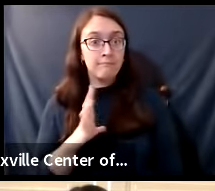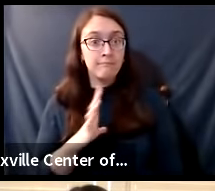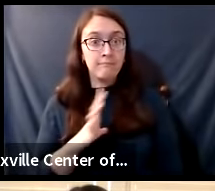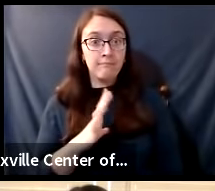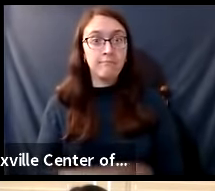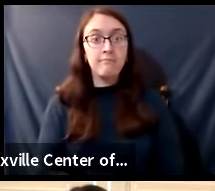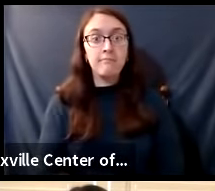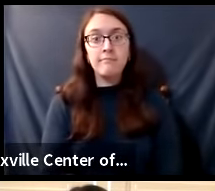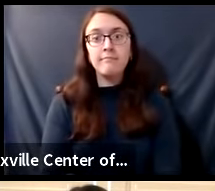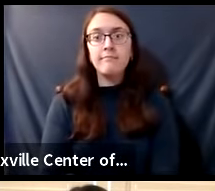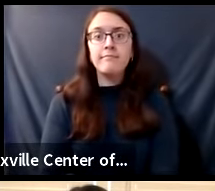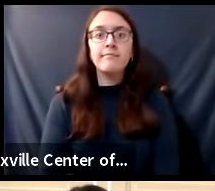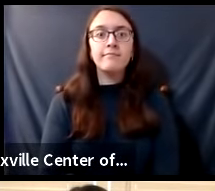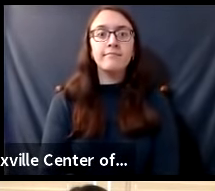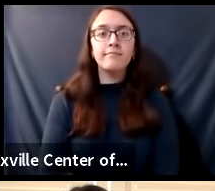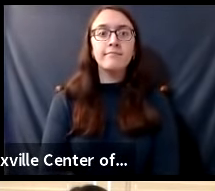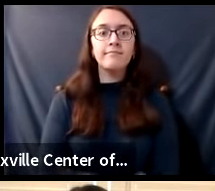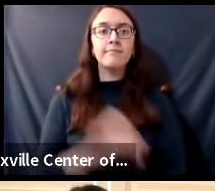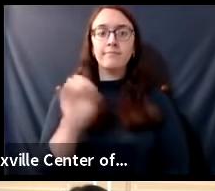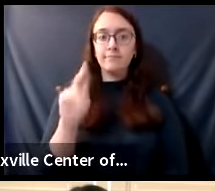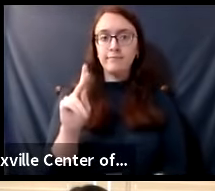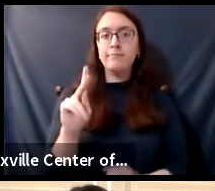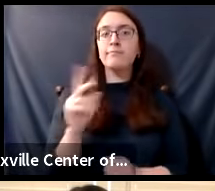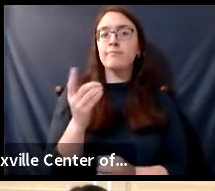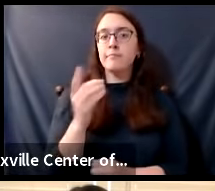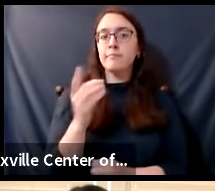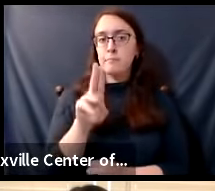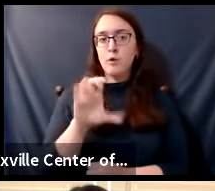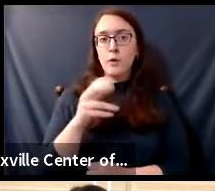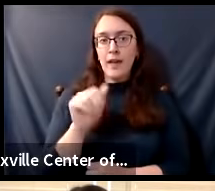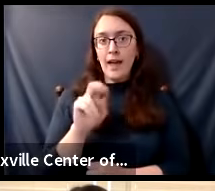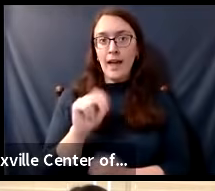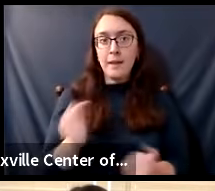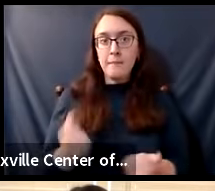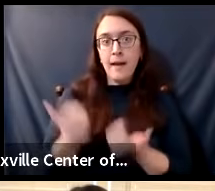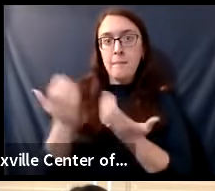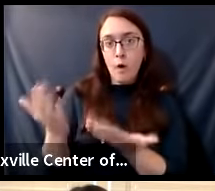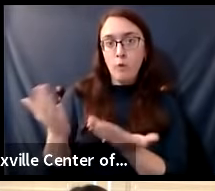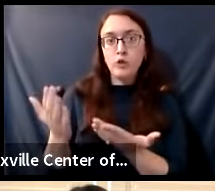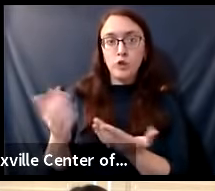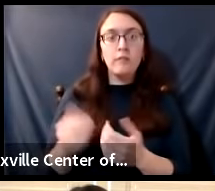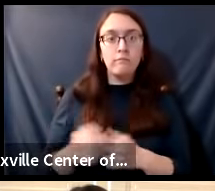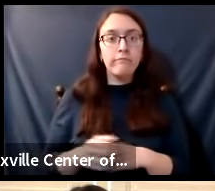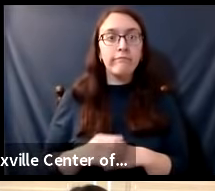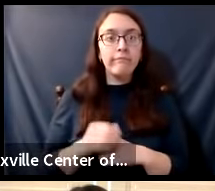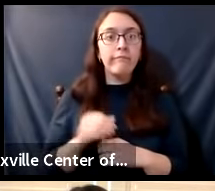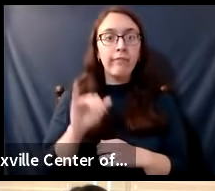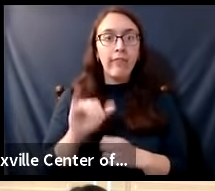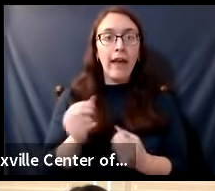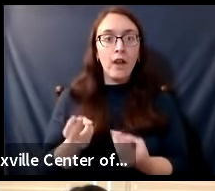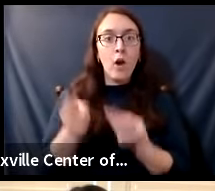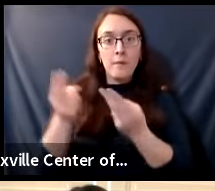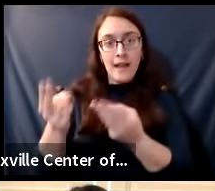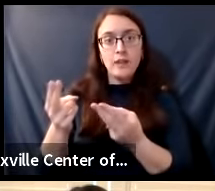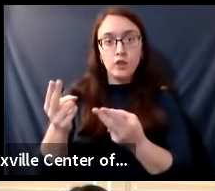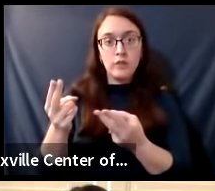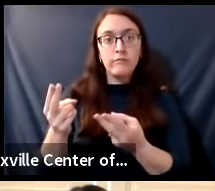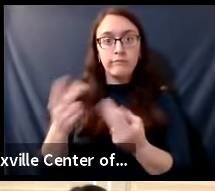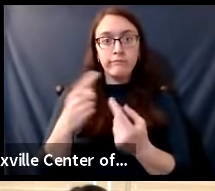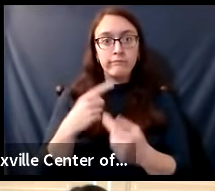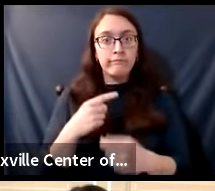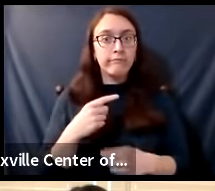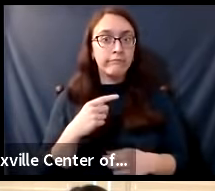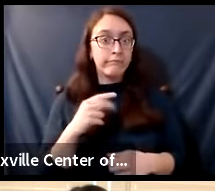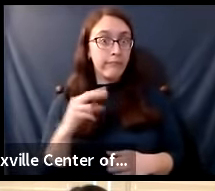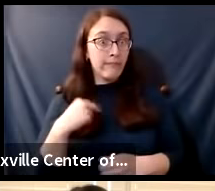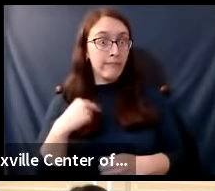So I make a motion that nominations cease. And do we have a second to